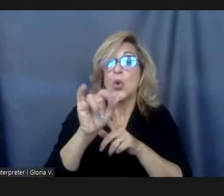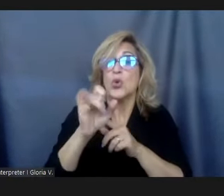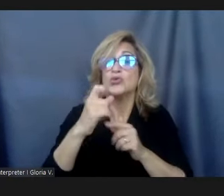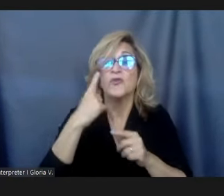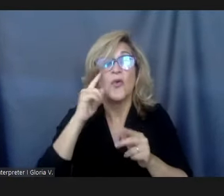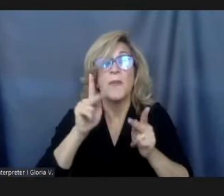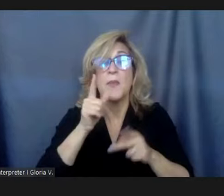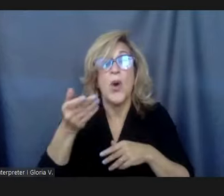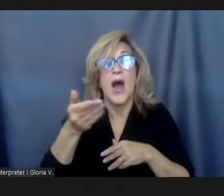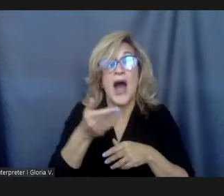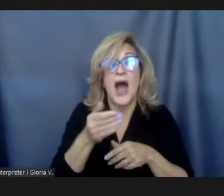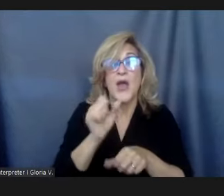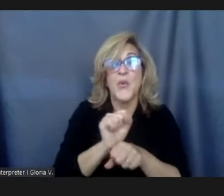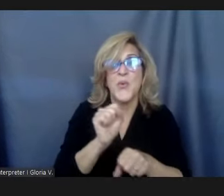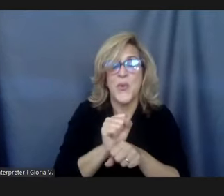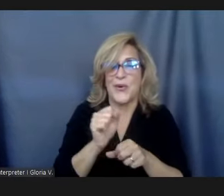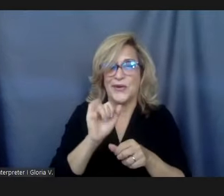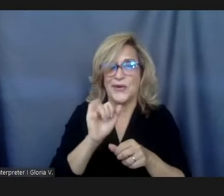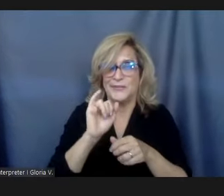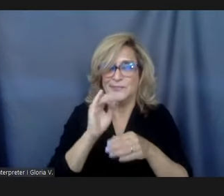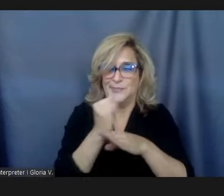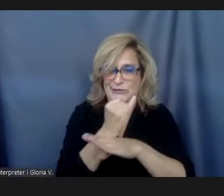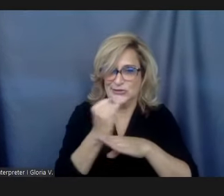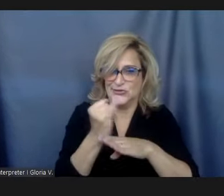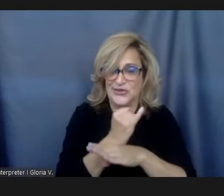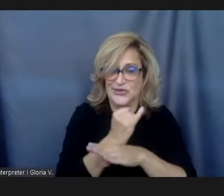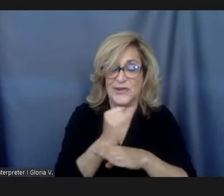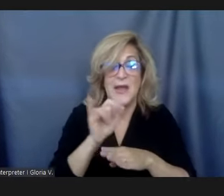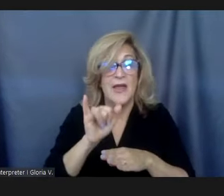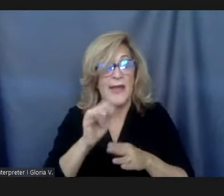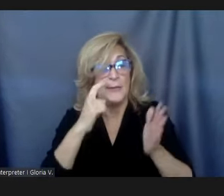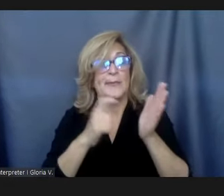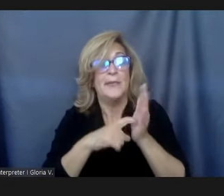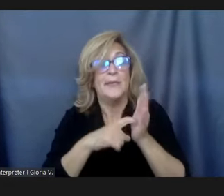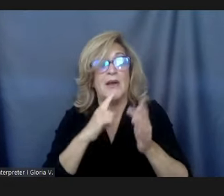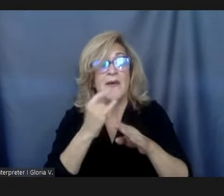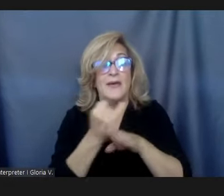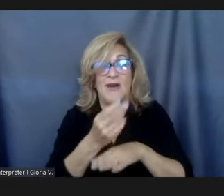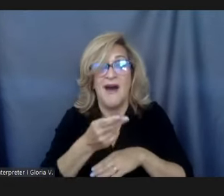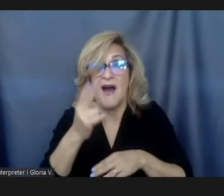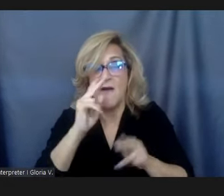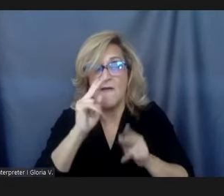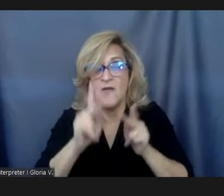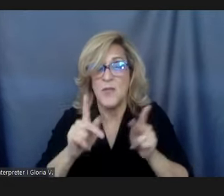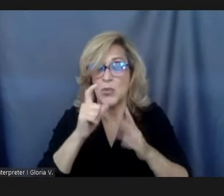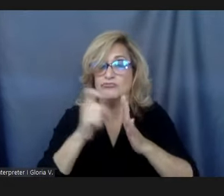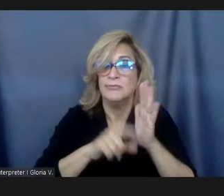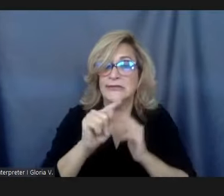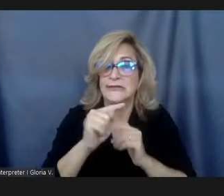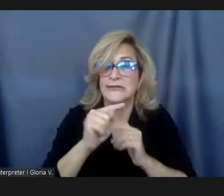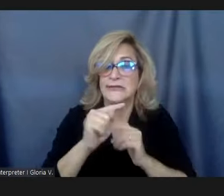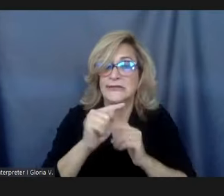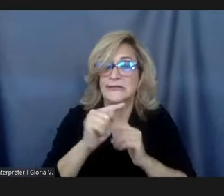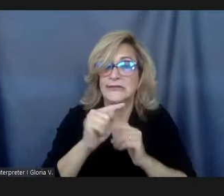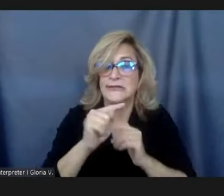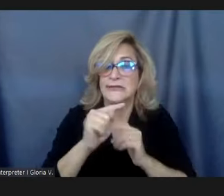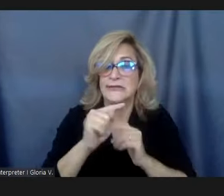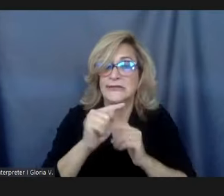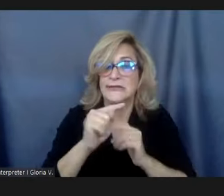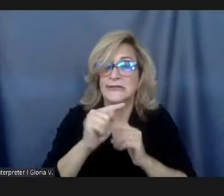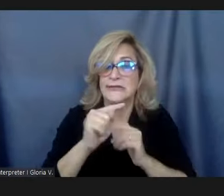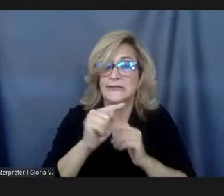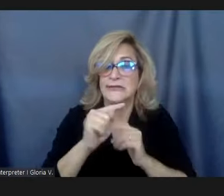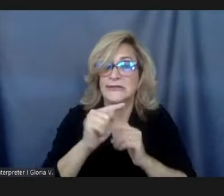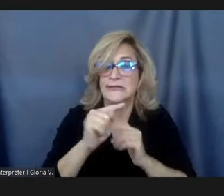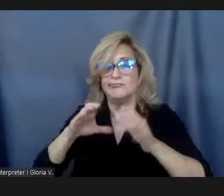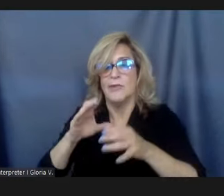being looked at. Industry data shows that a high percentage of taxi or for-hire vehicle drivers identify as belonging to a minority population.